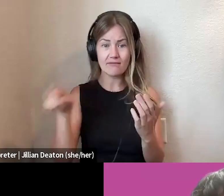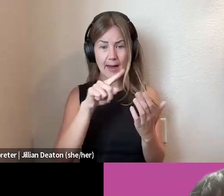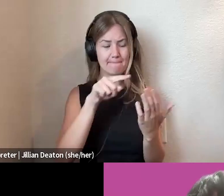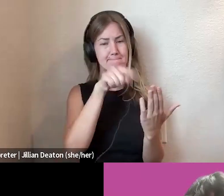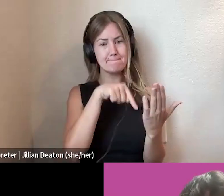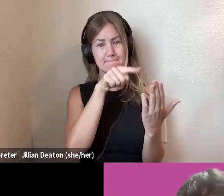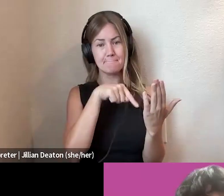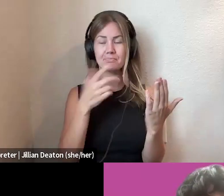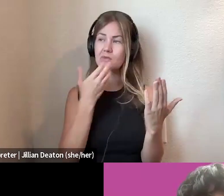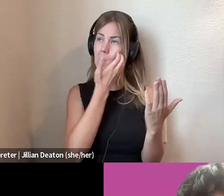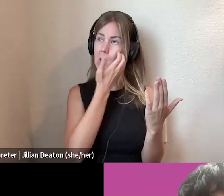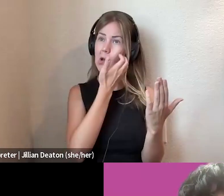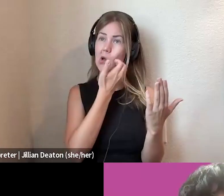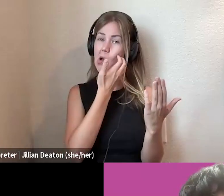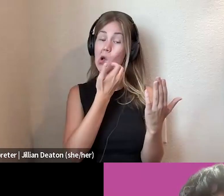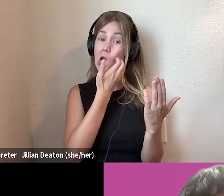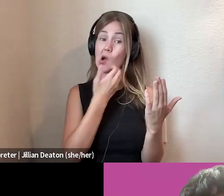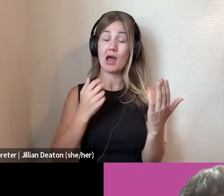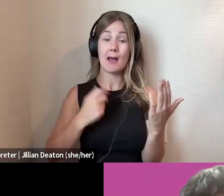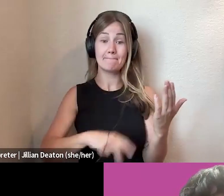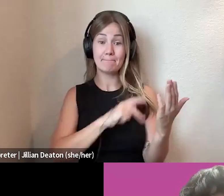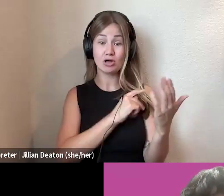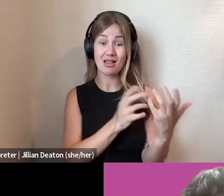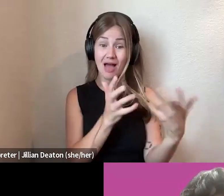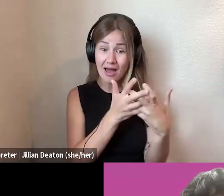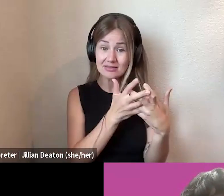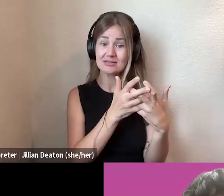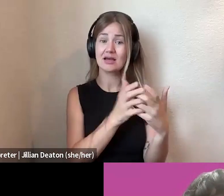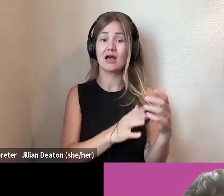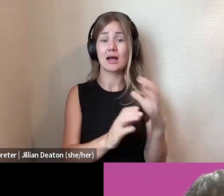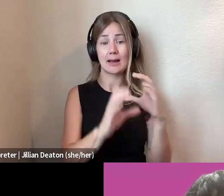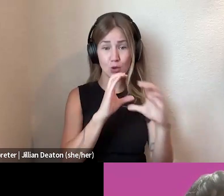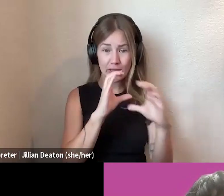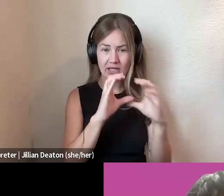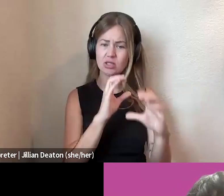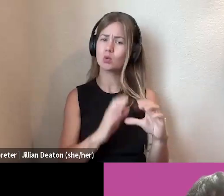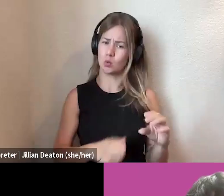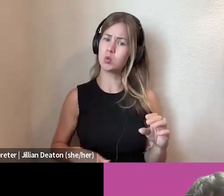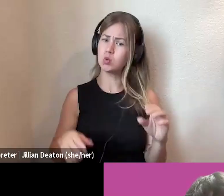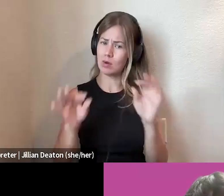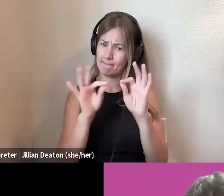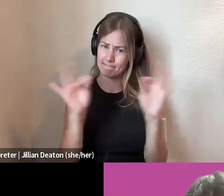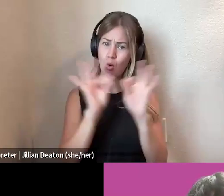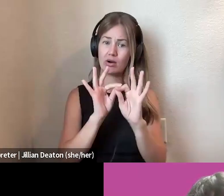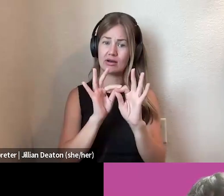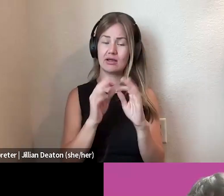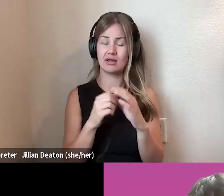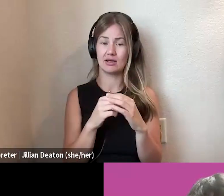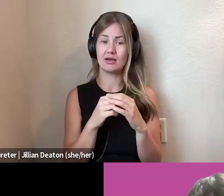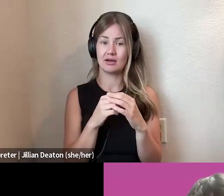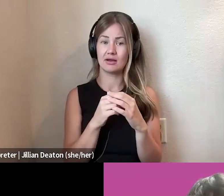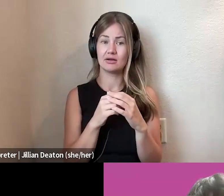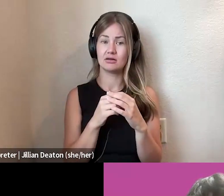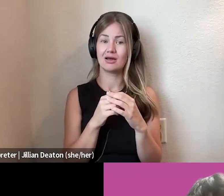I find personalized communication is important. So as opposed to maybe, and again, I don't know how people are approaching this,